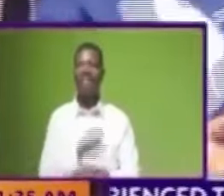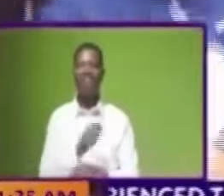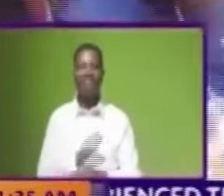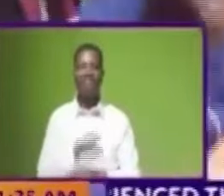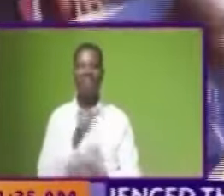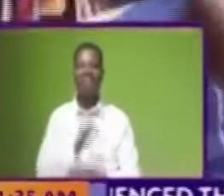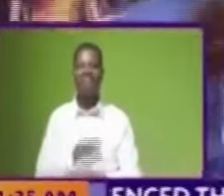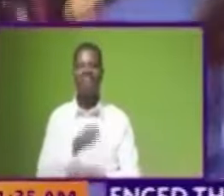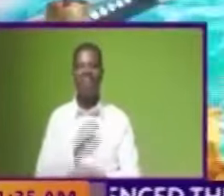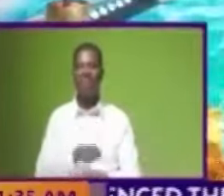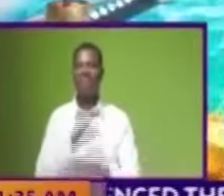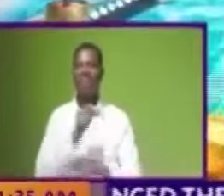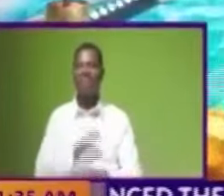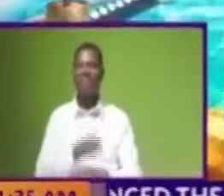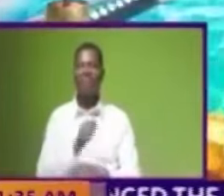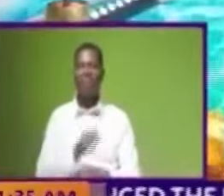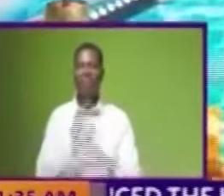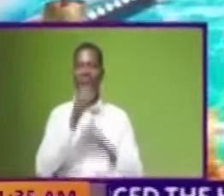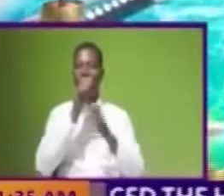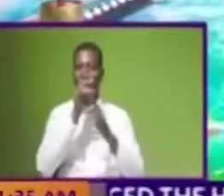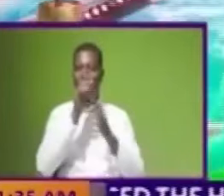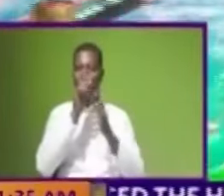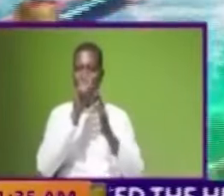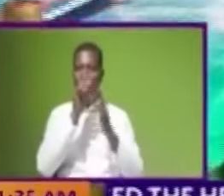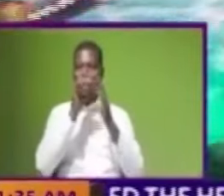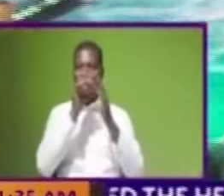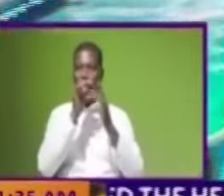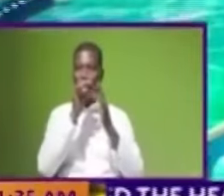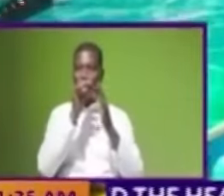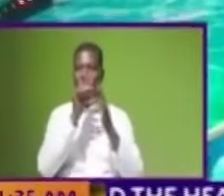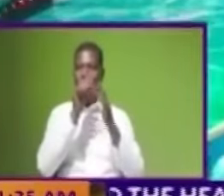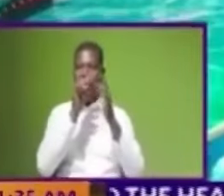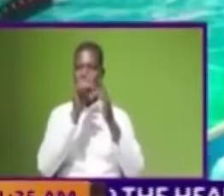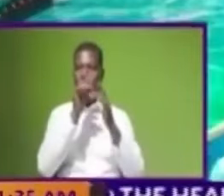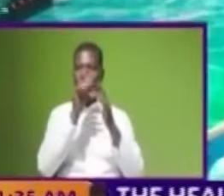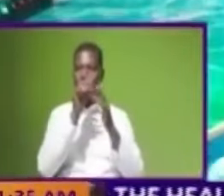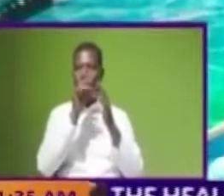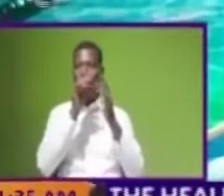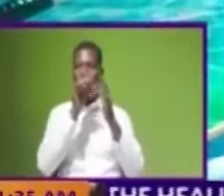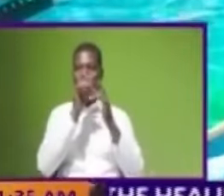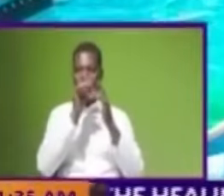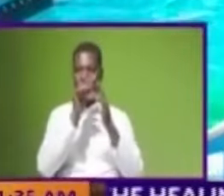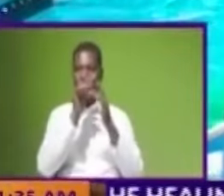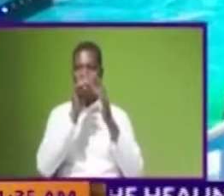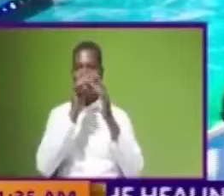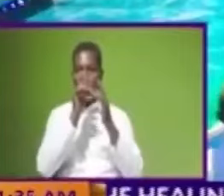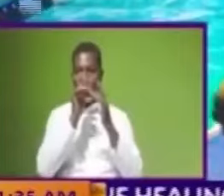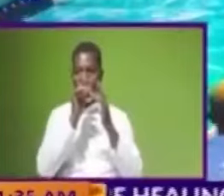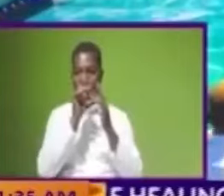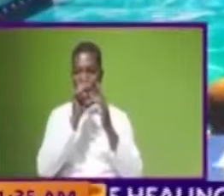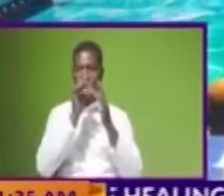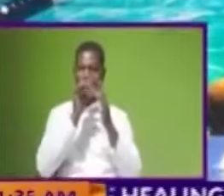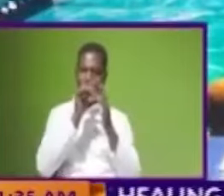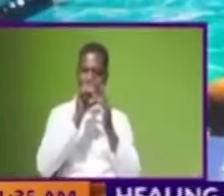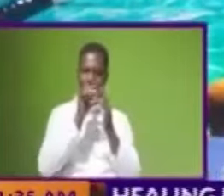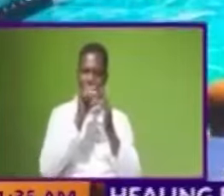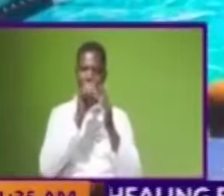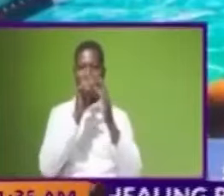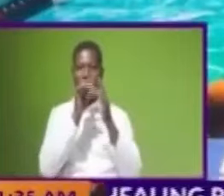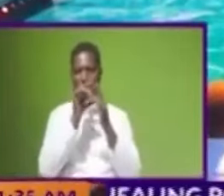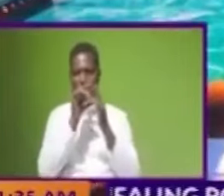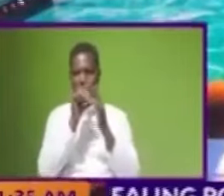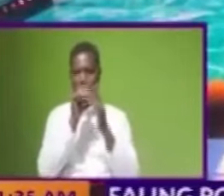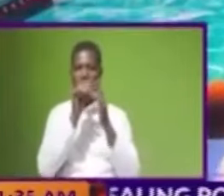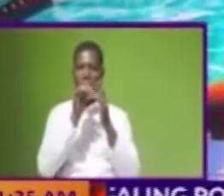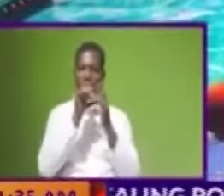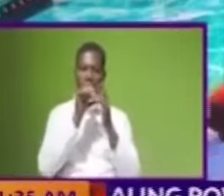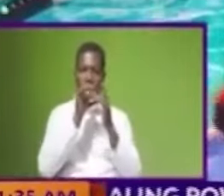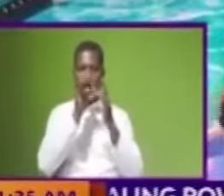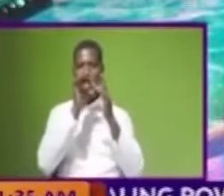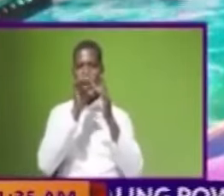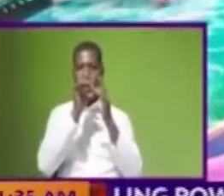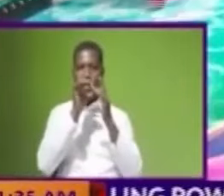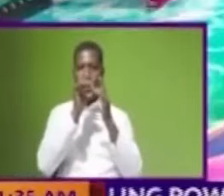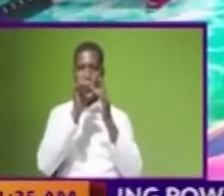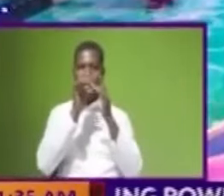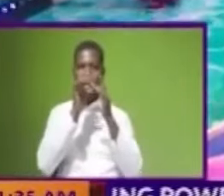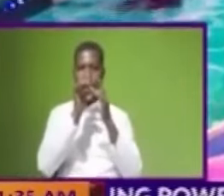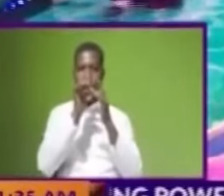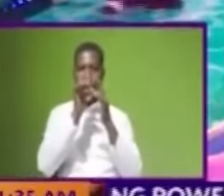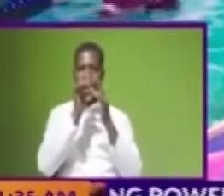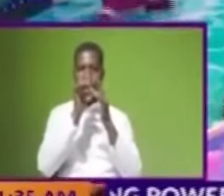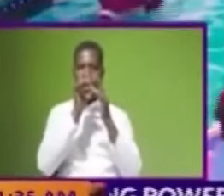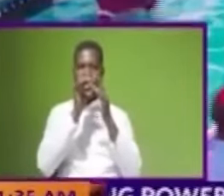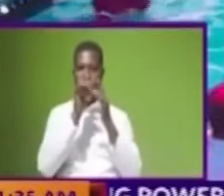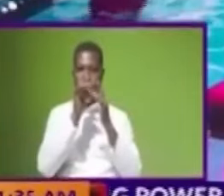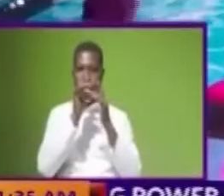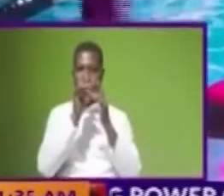Would ye any corner style be an upper pancan choice? Any messer, yabotere. Tell me the bet now, how am papa catch